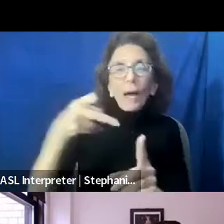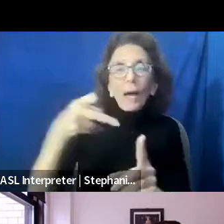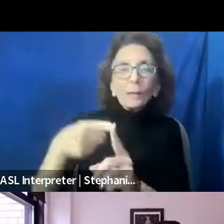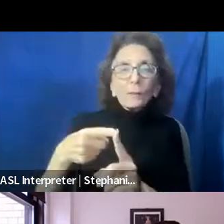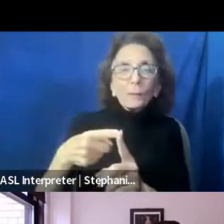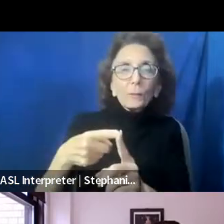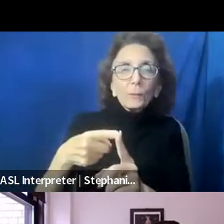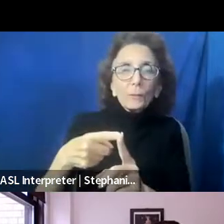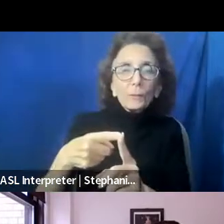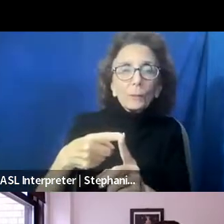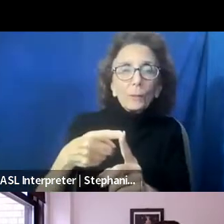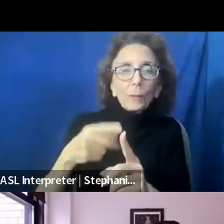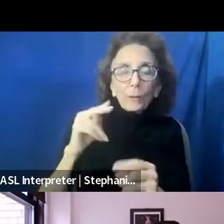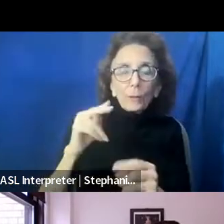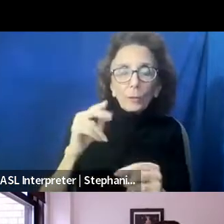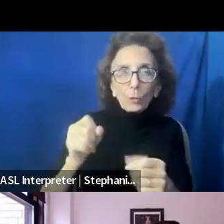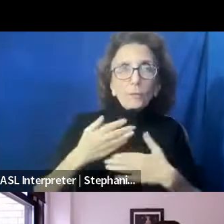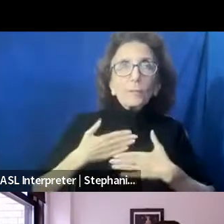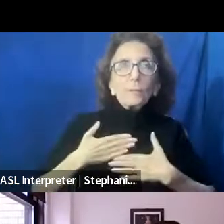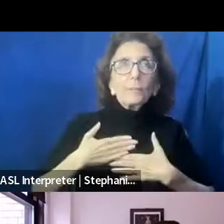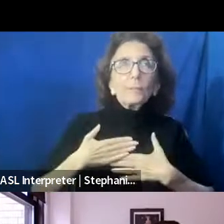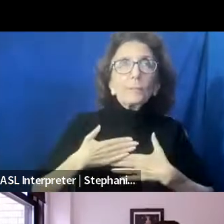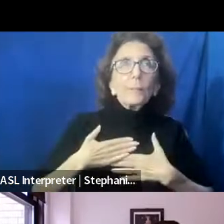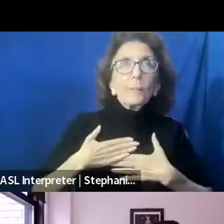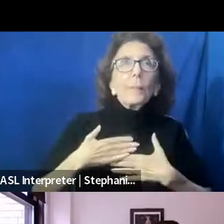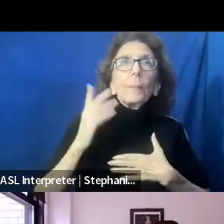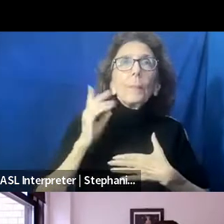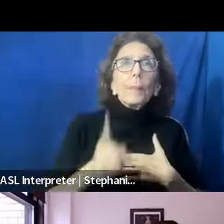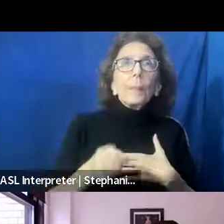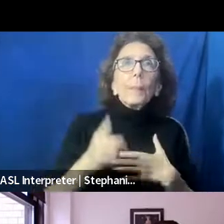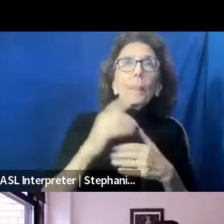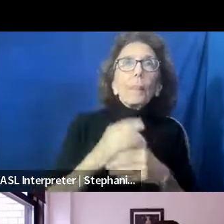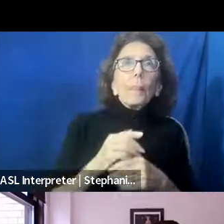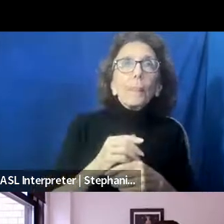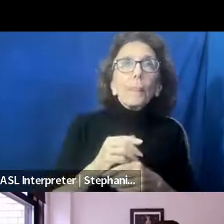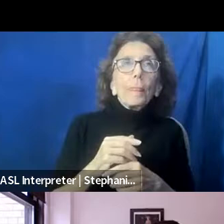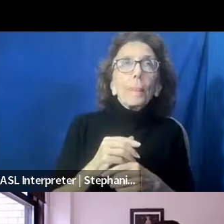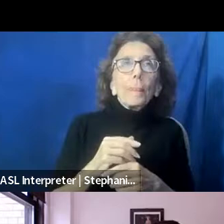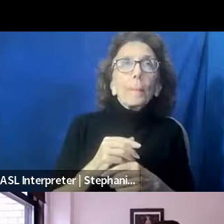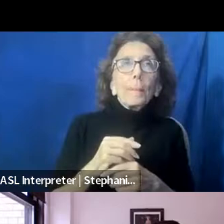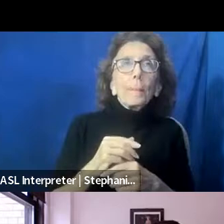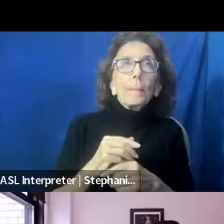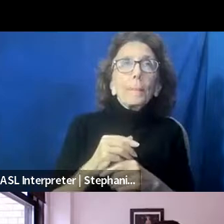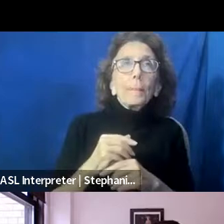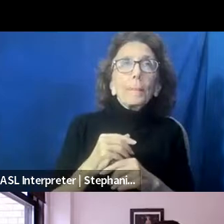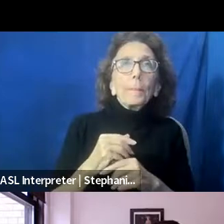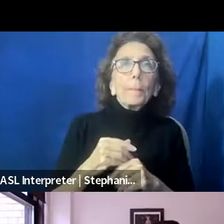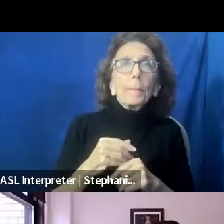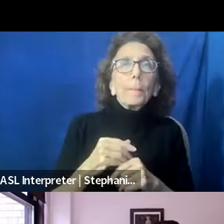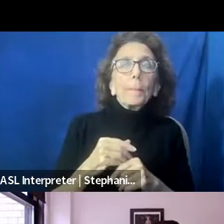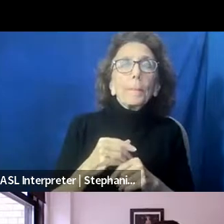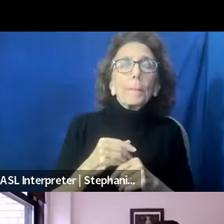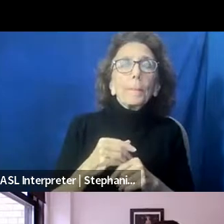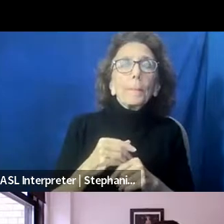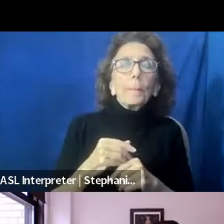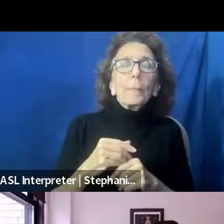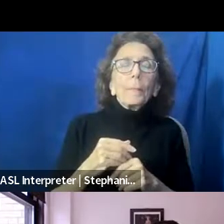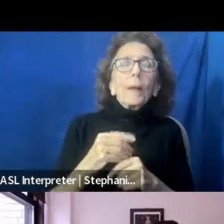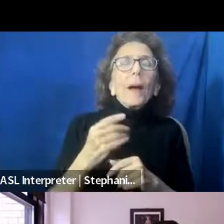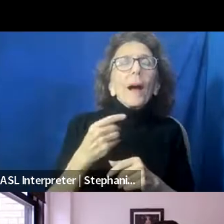toggling back to my notes here. Yes. I'm curious to hear what